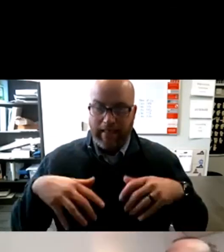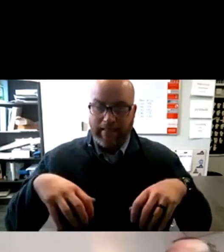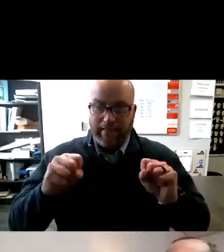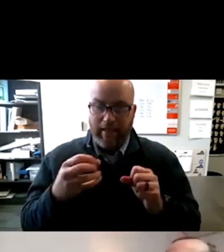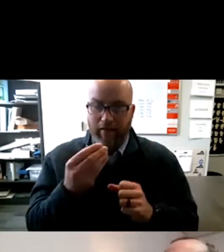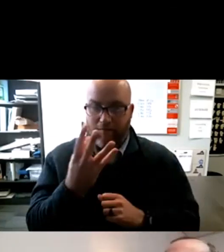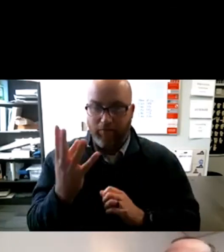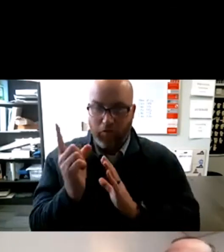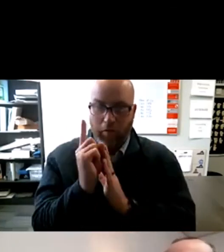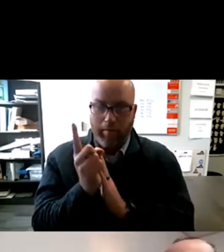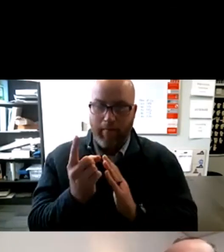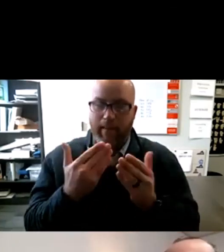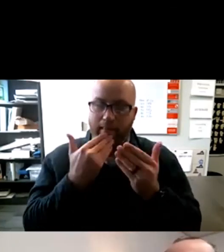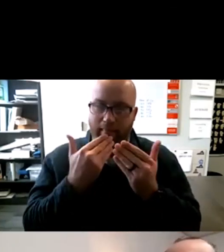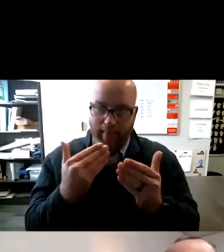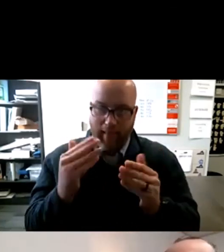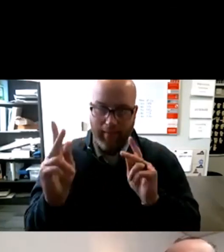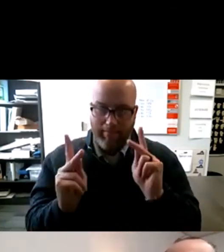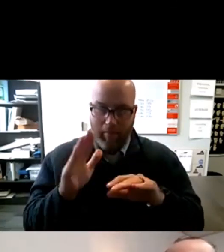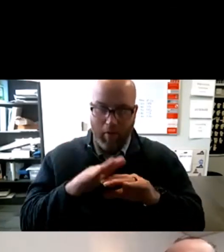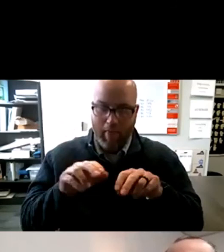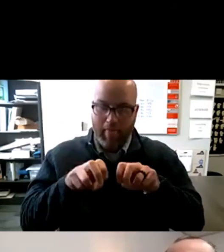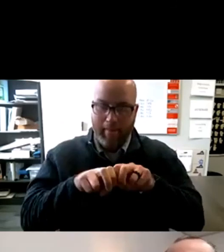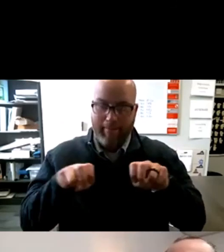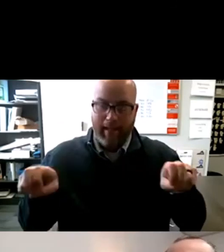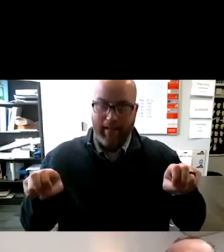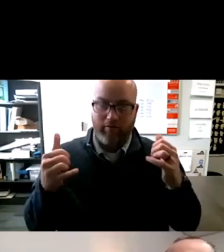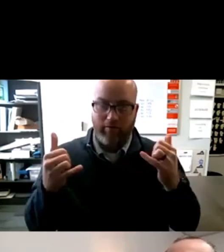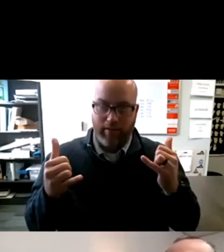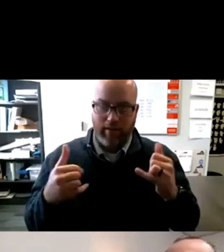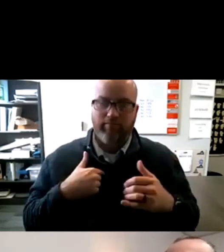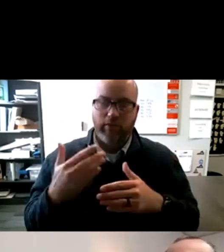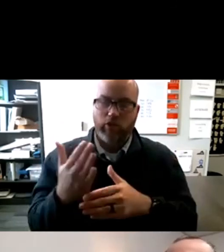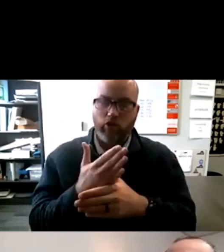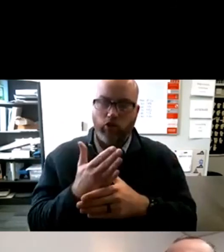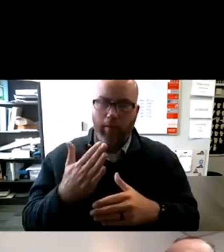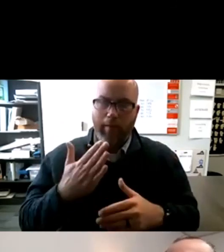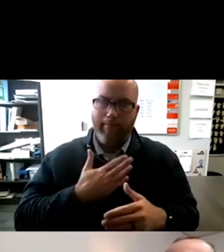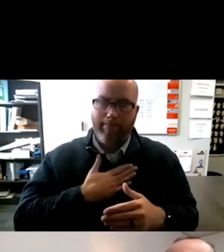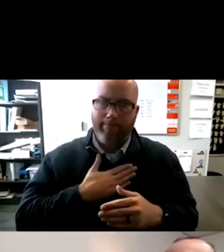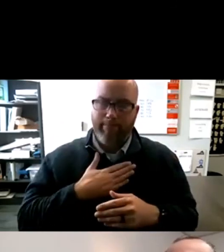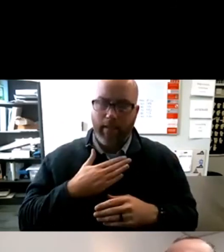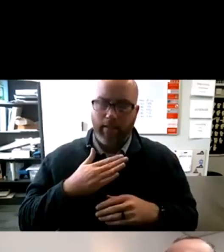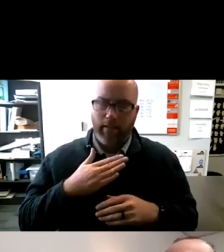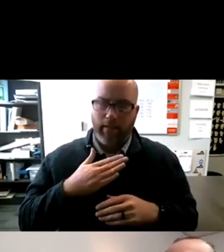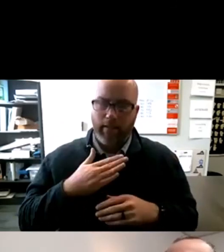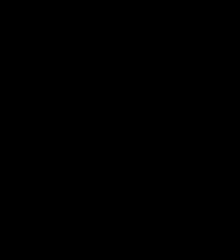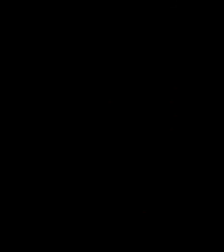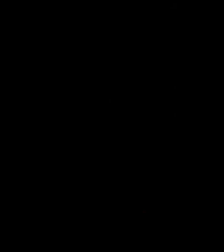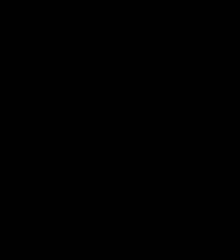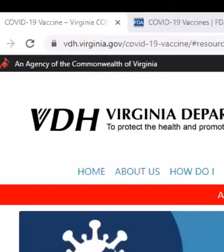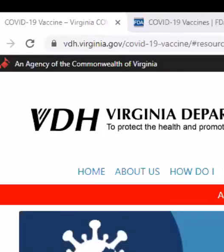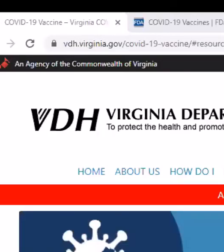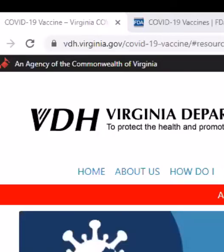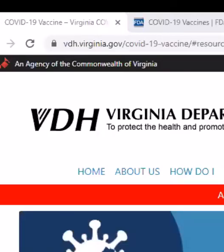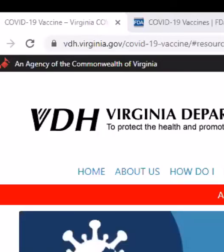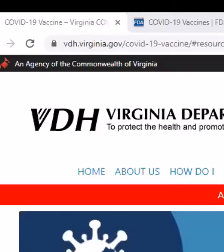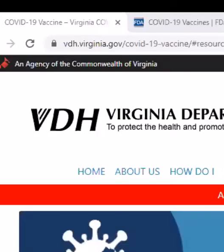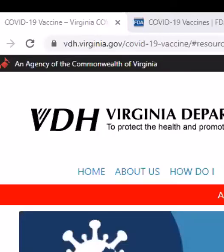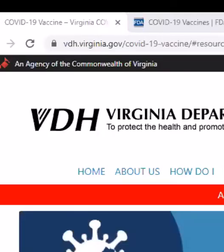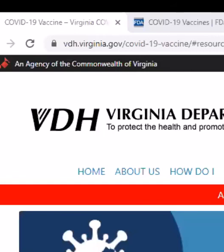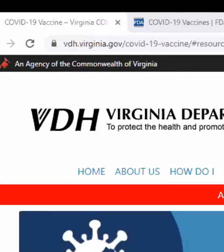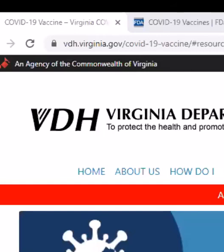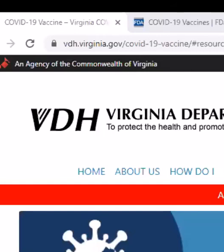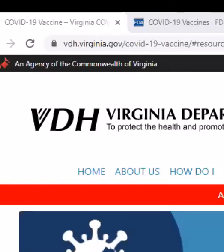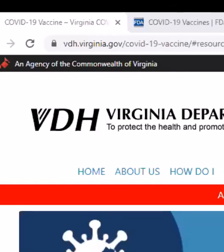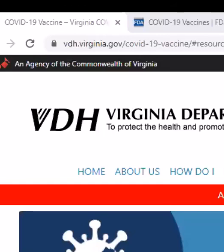thank all of our folks here on our panel today. And I'm going to share my screen real quick just to let you know some of the resources available. So